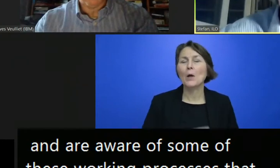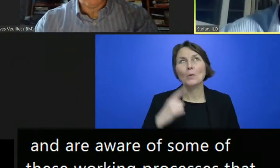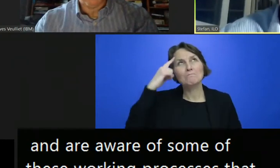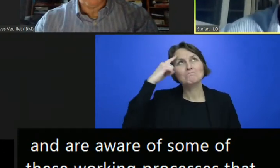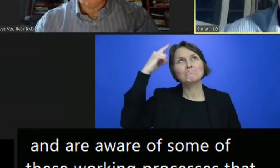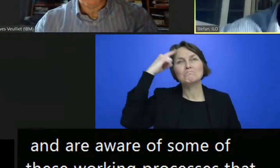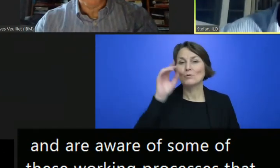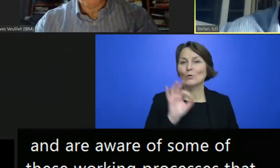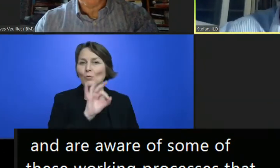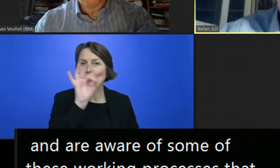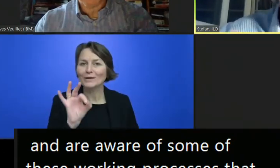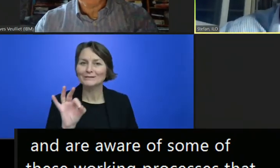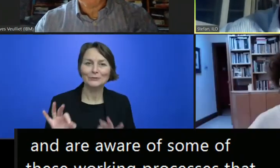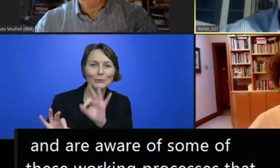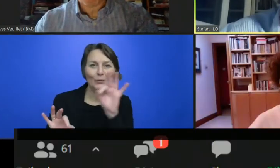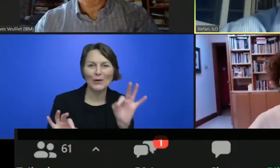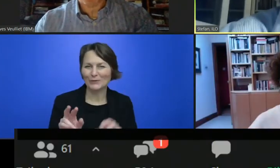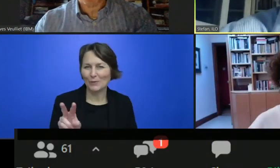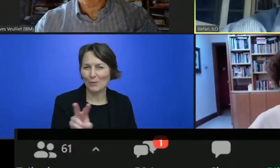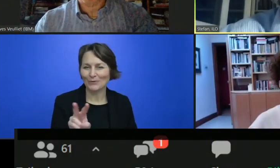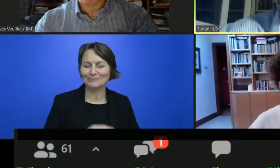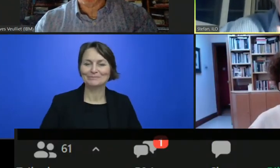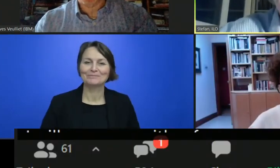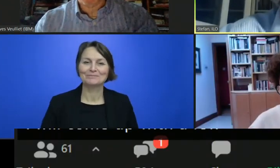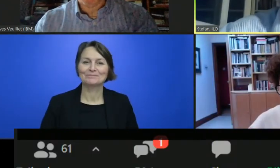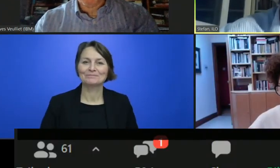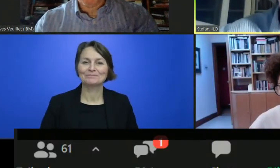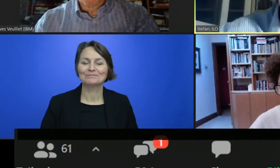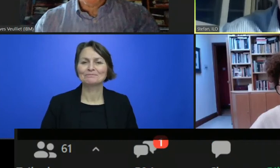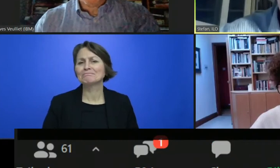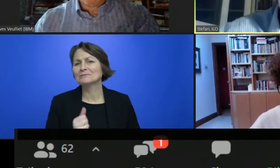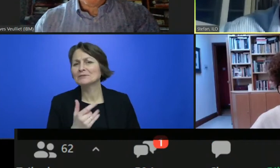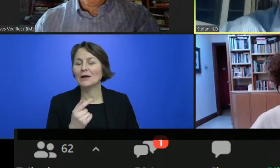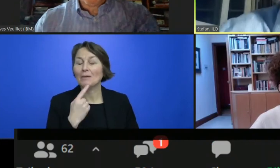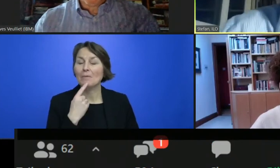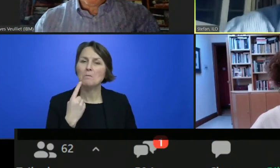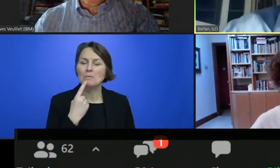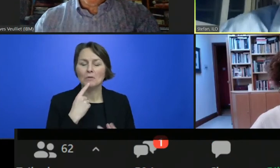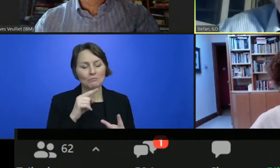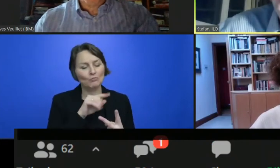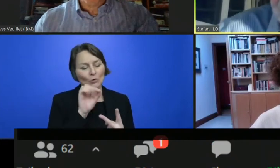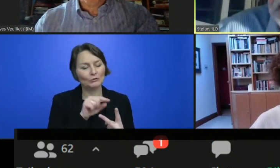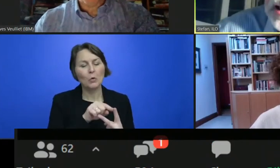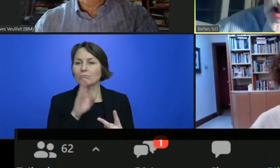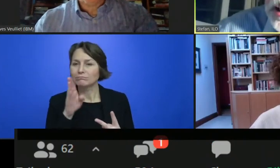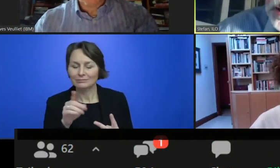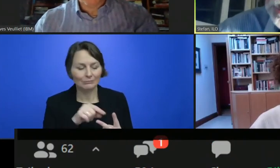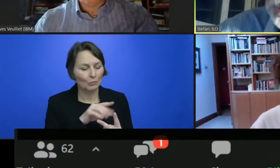of you. On some questions, I might perhaps target one of you specifically, but please feel free to come